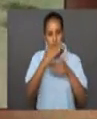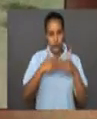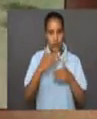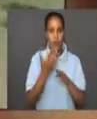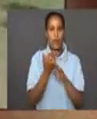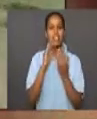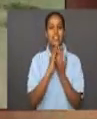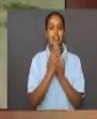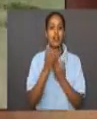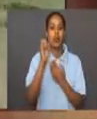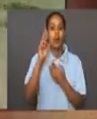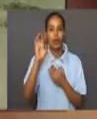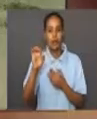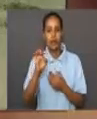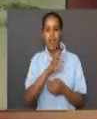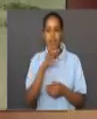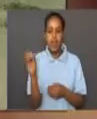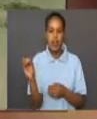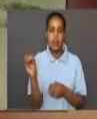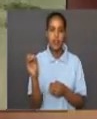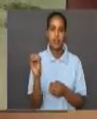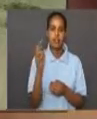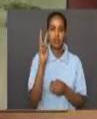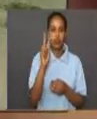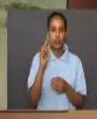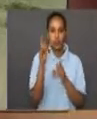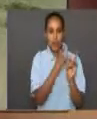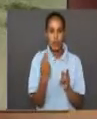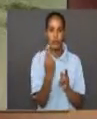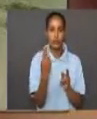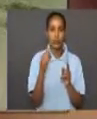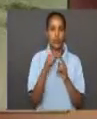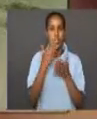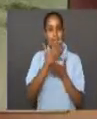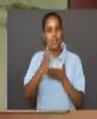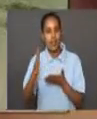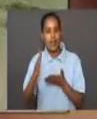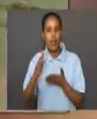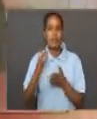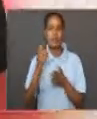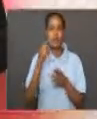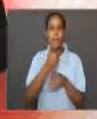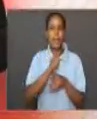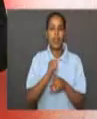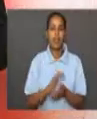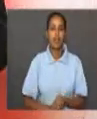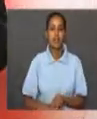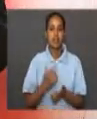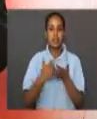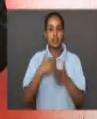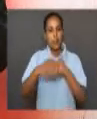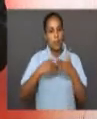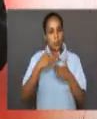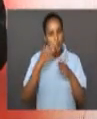of pre-treating ore, and the two methods used to extract the metal.